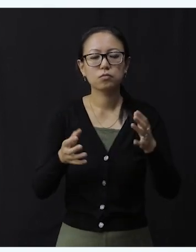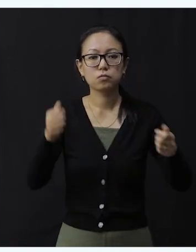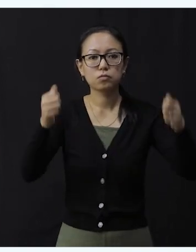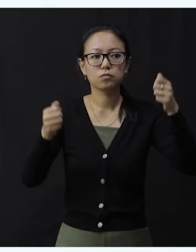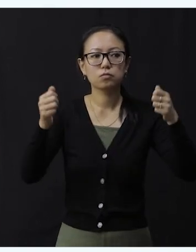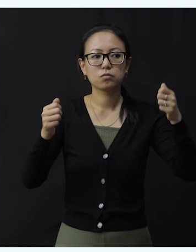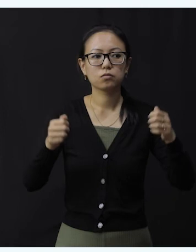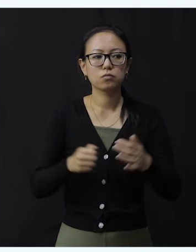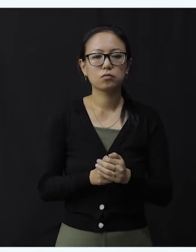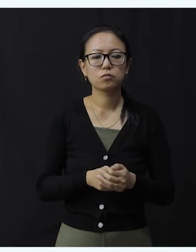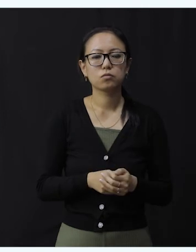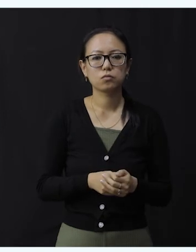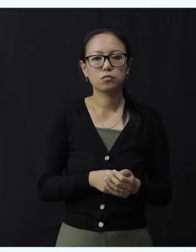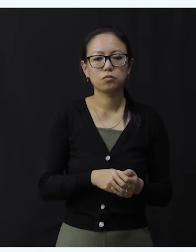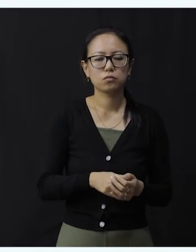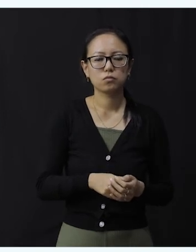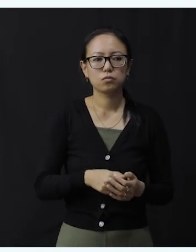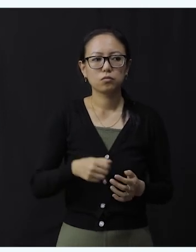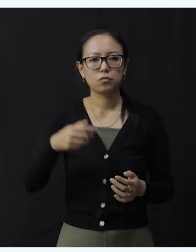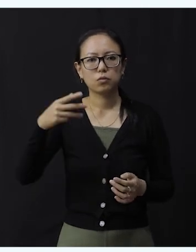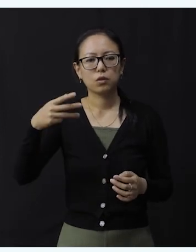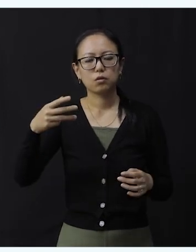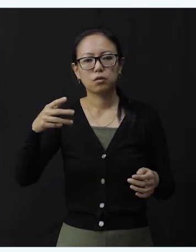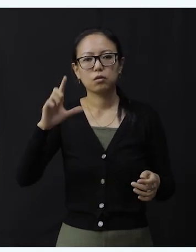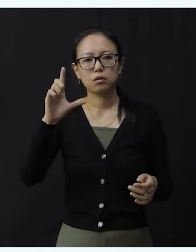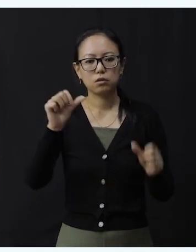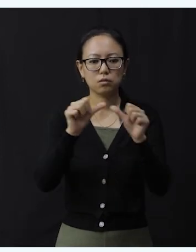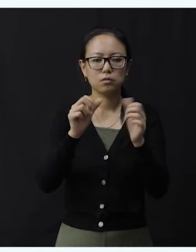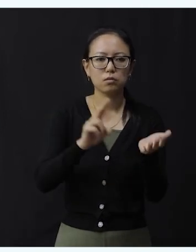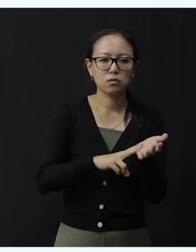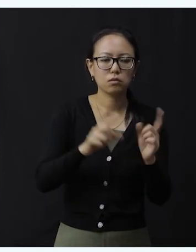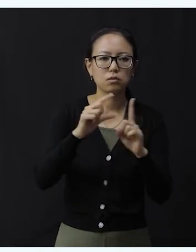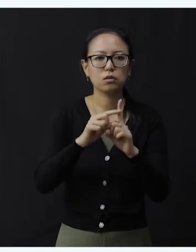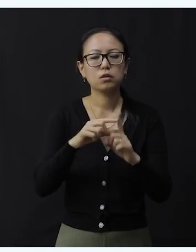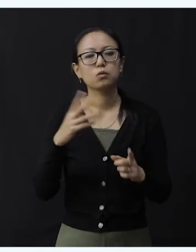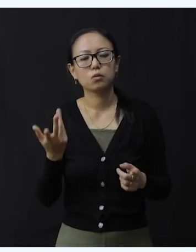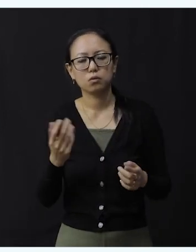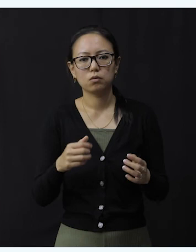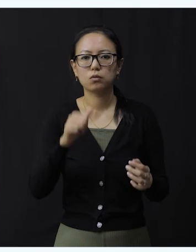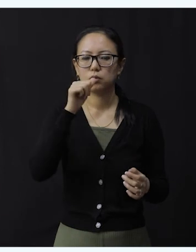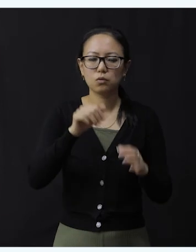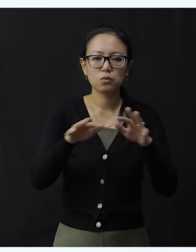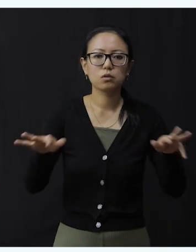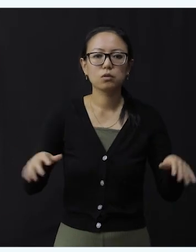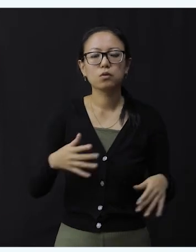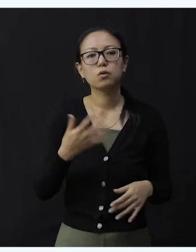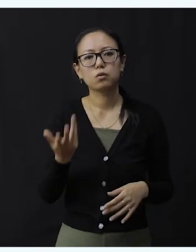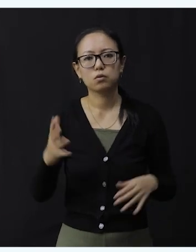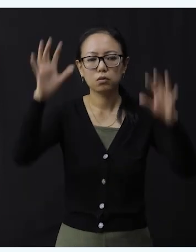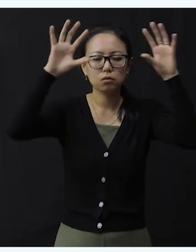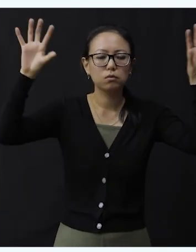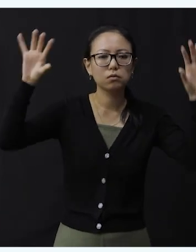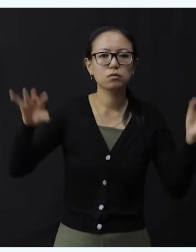fire truck can be categorized into land transport, yes or no? Next is a ship, and the ship can be categorized into